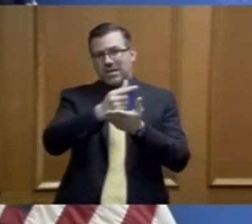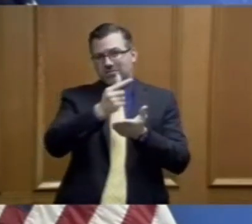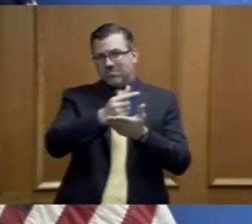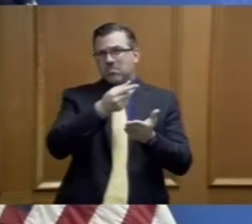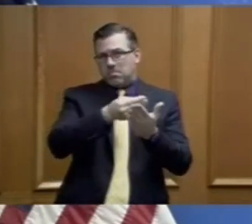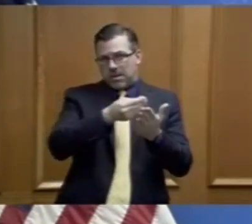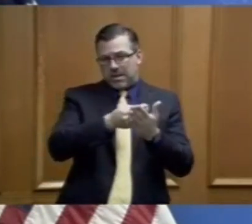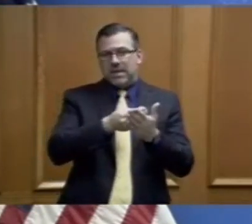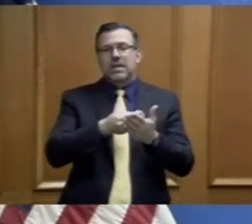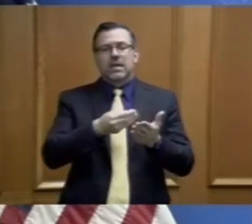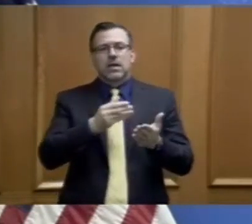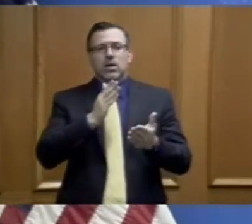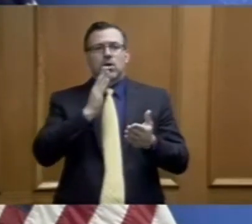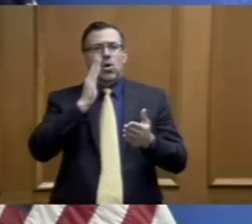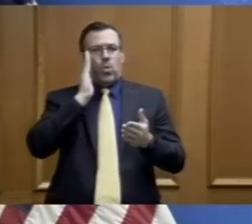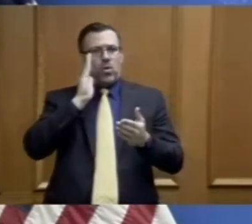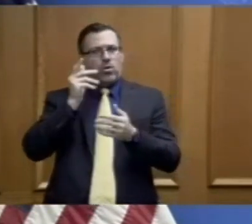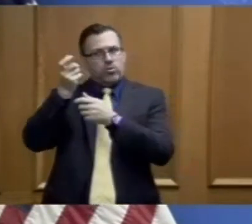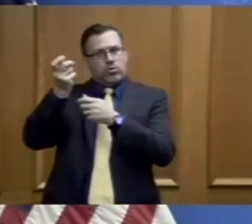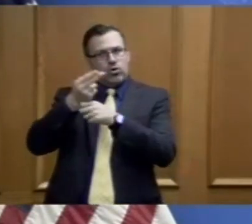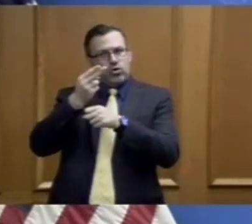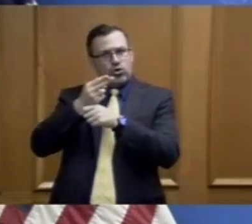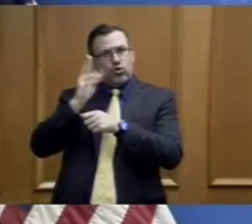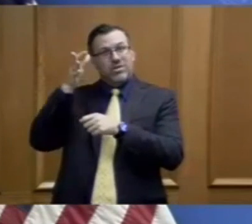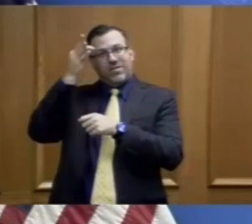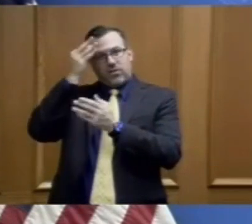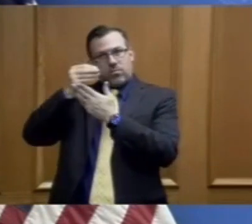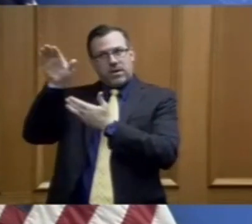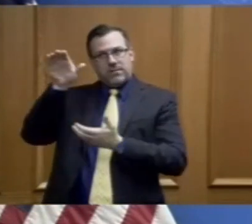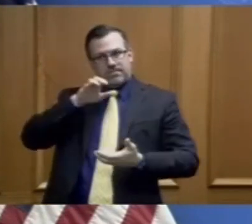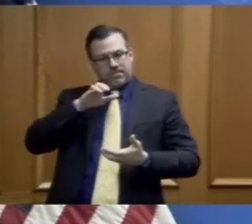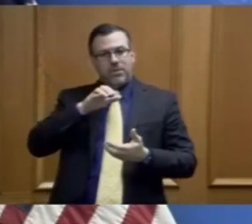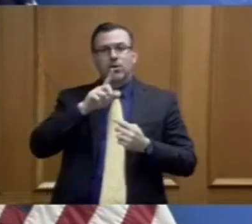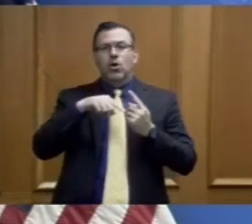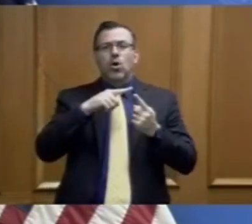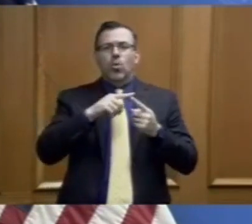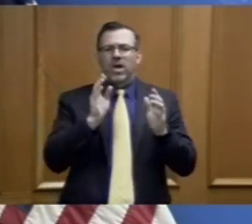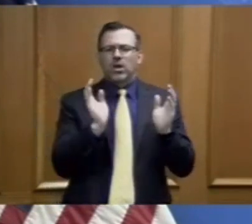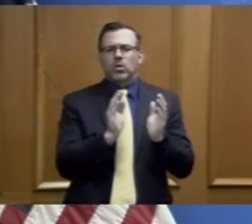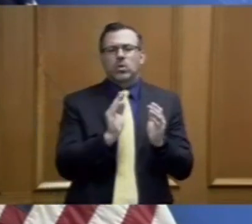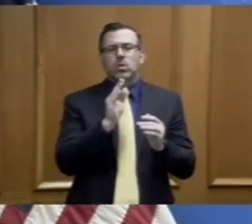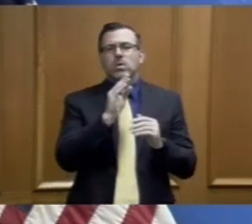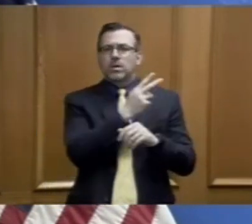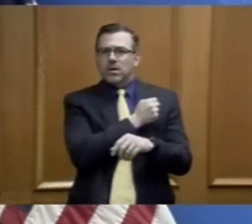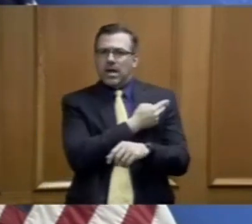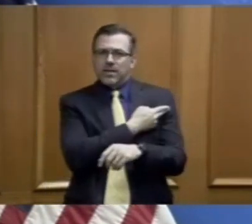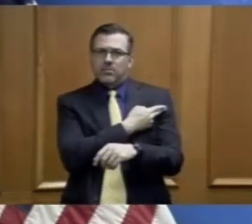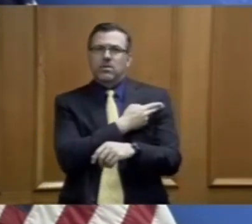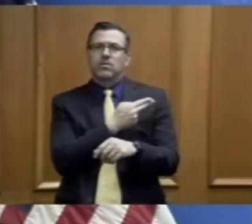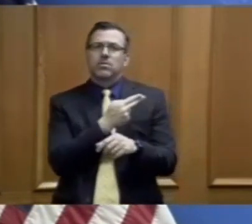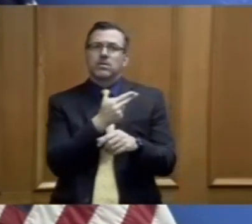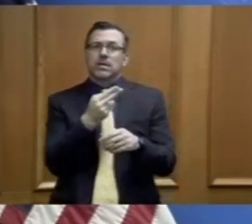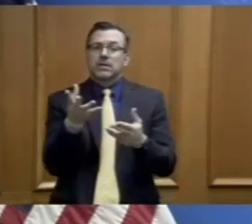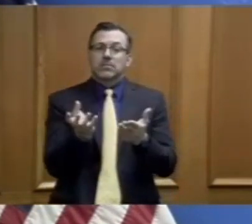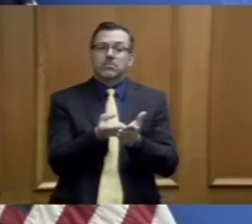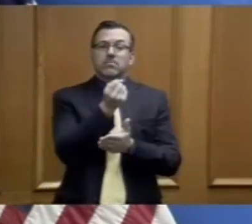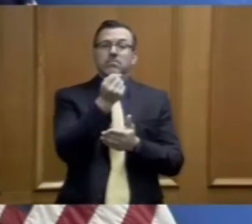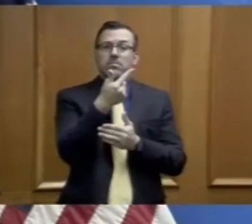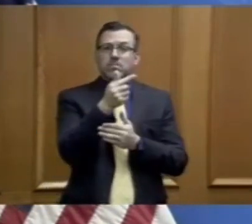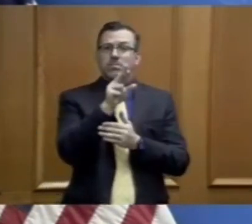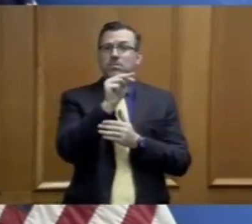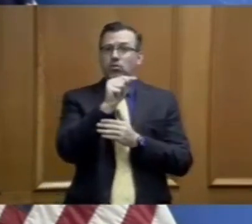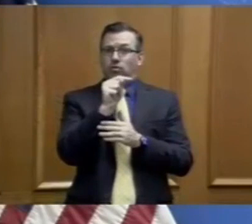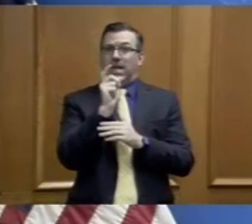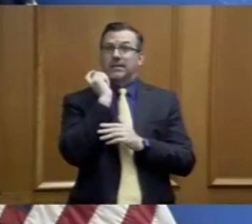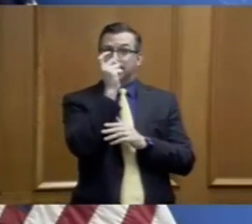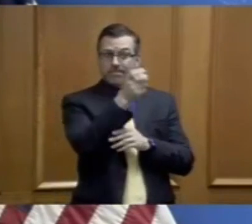so that when those small hospitals get one of these grants from the state, it allows them